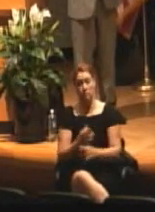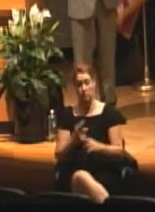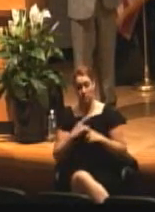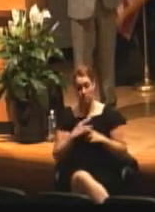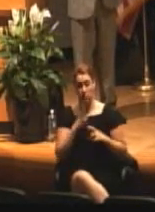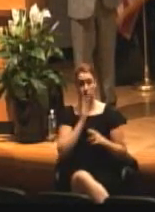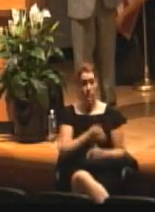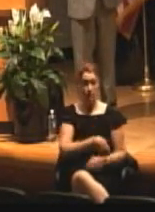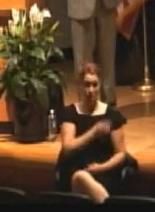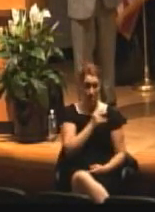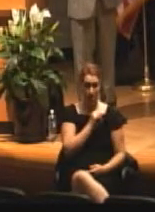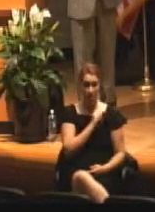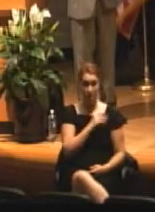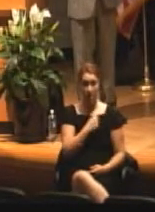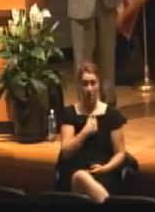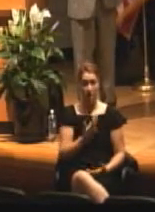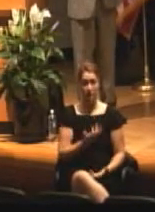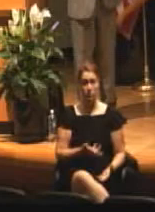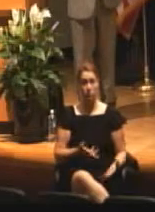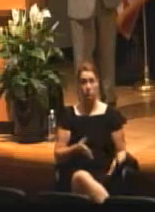Correct.